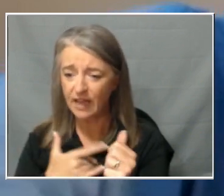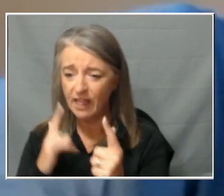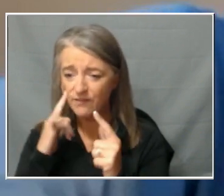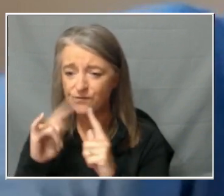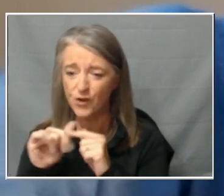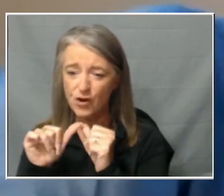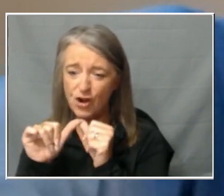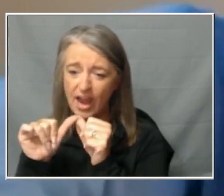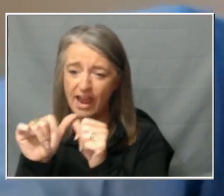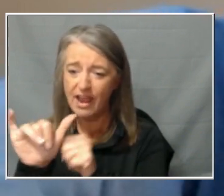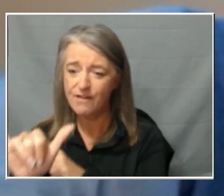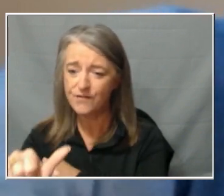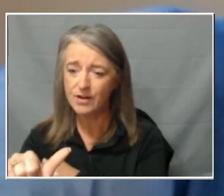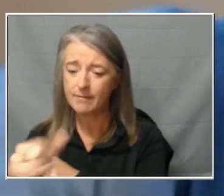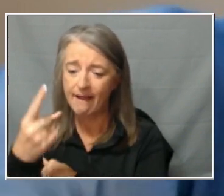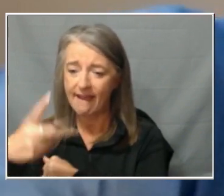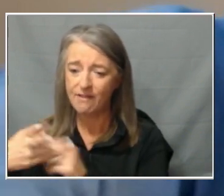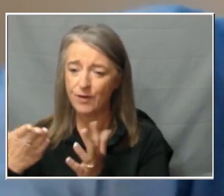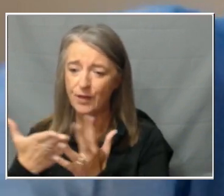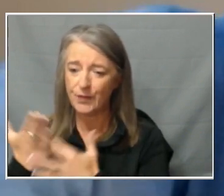at least now I'm halfway through it.